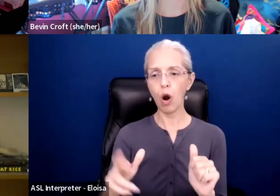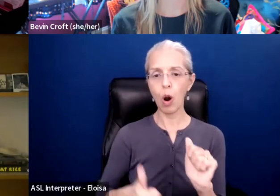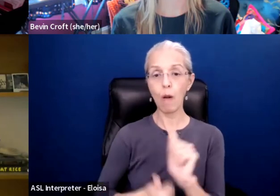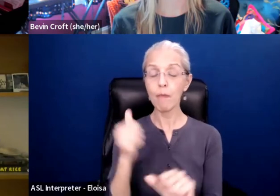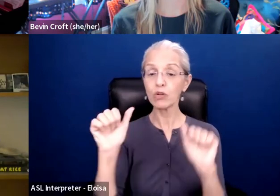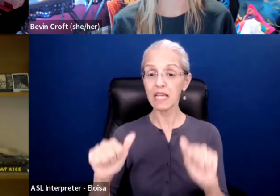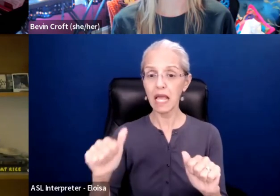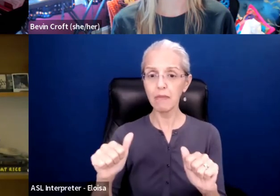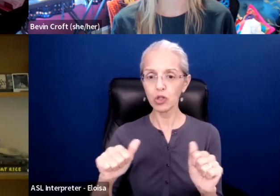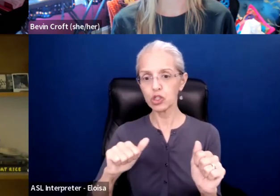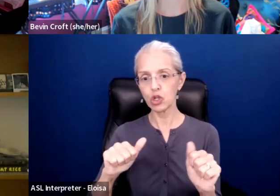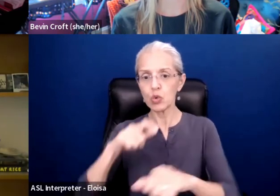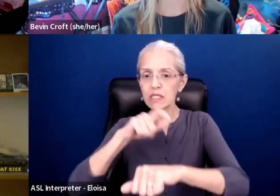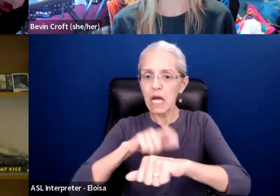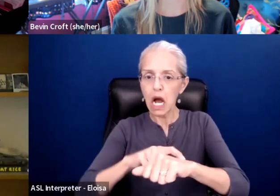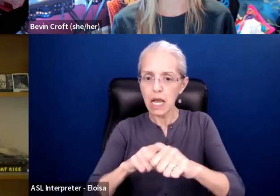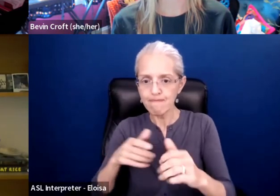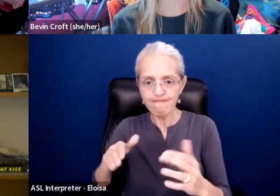spend the time to get their needs met.